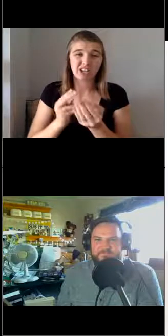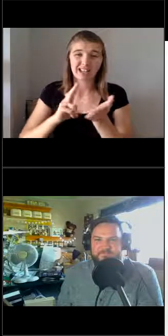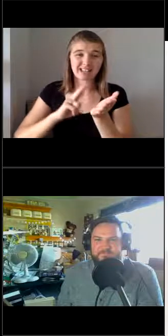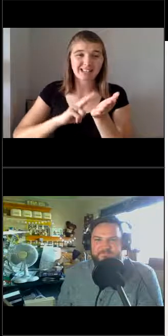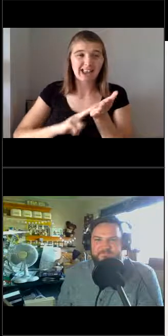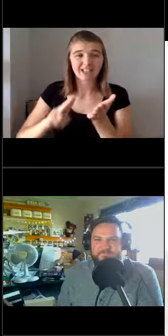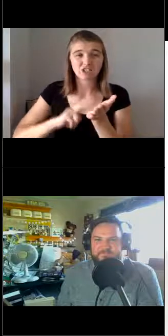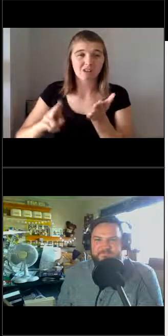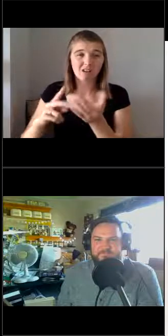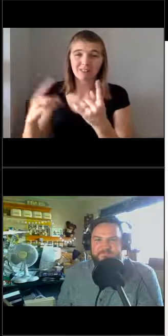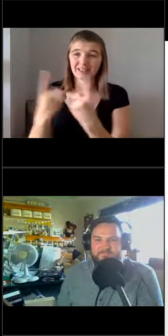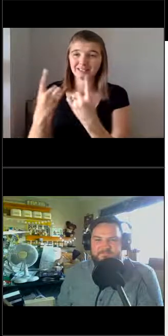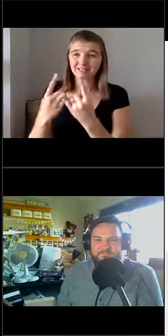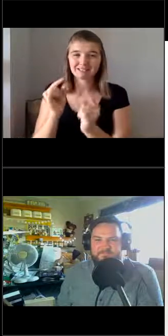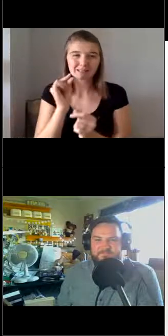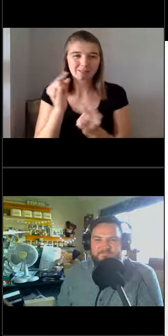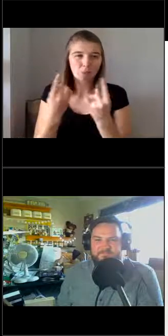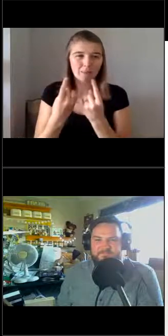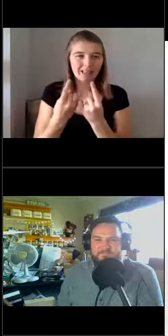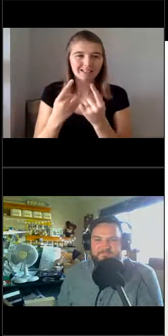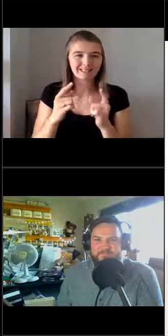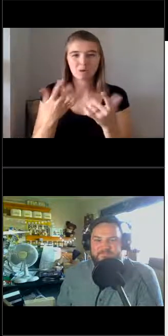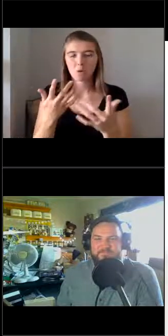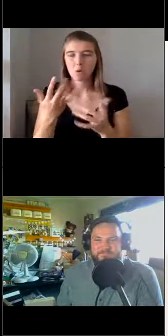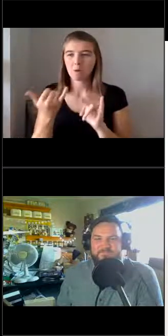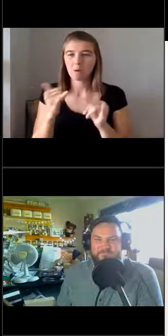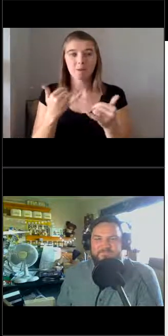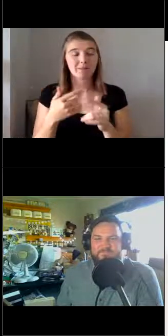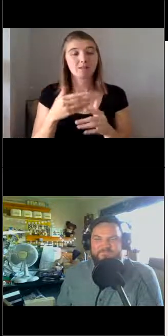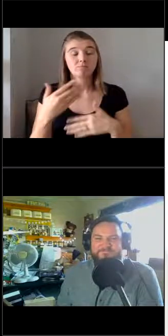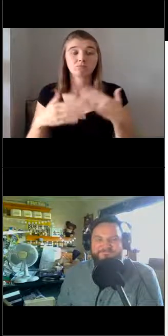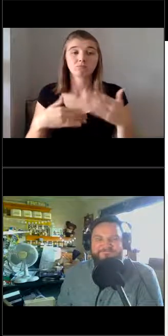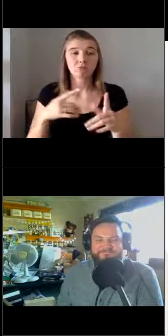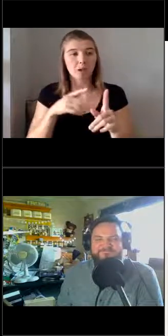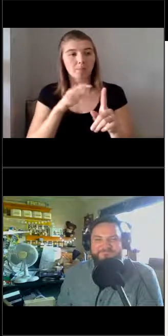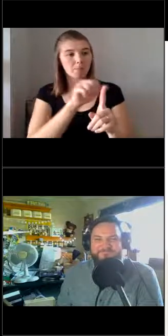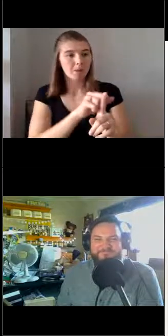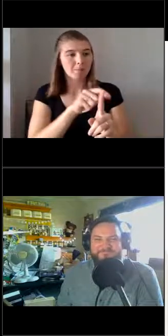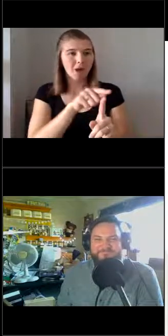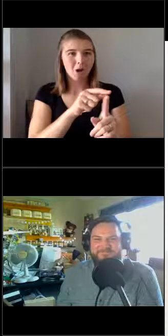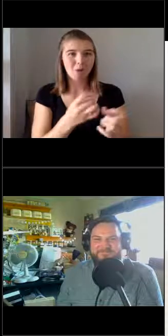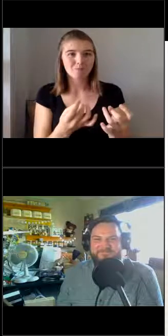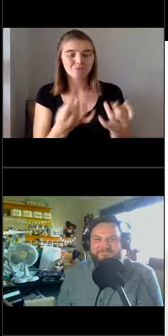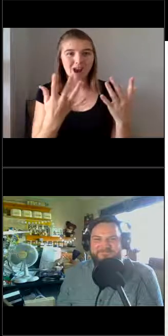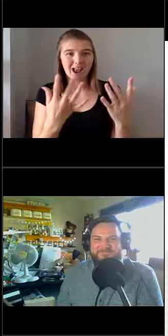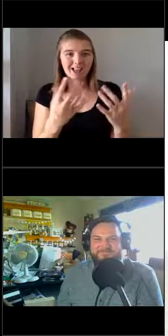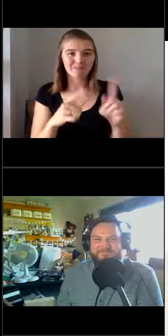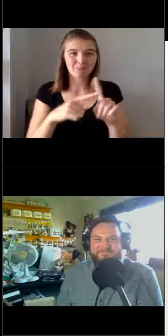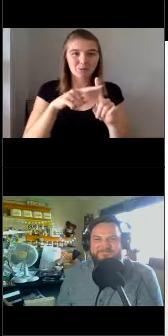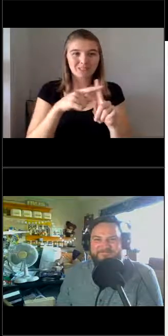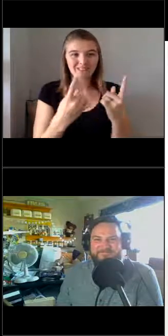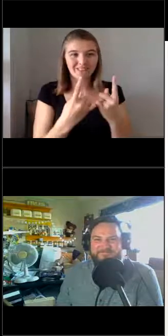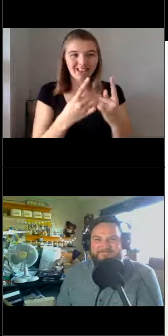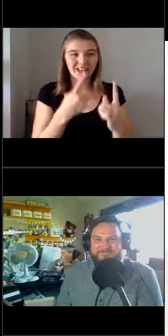in life, like, you know, silver linings, for example. So I think it's what Sam said about, you know,